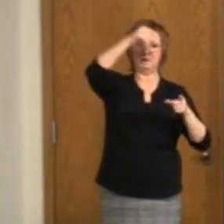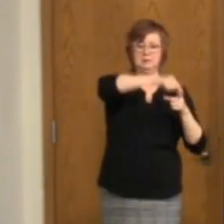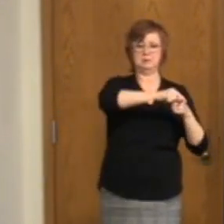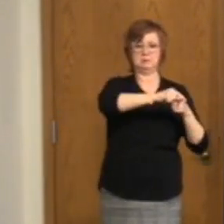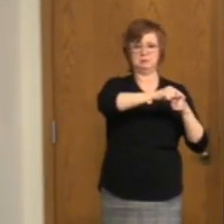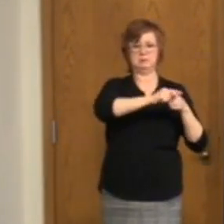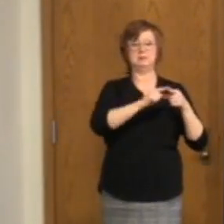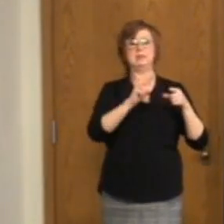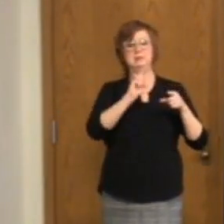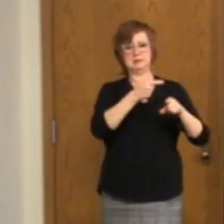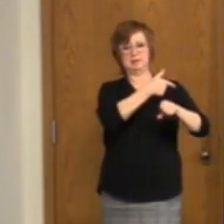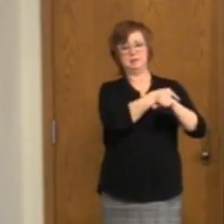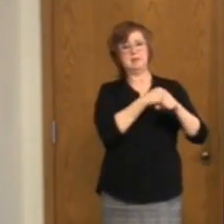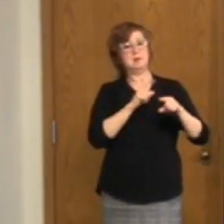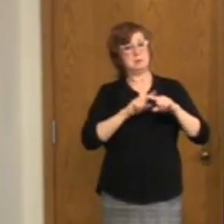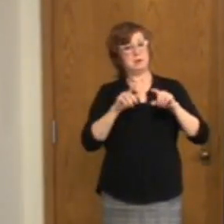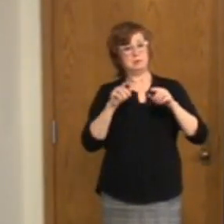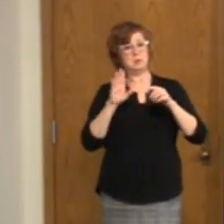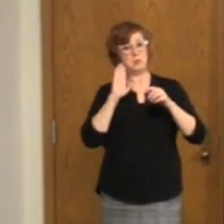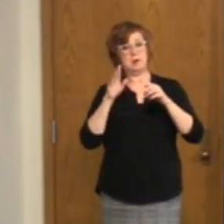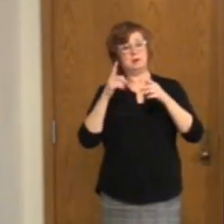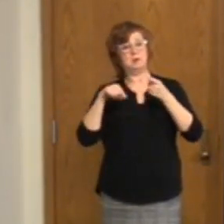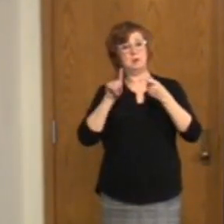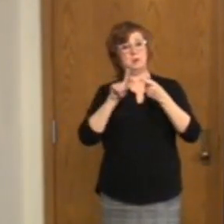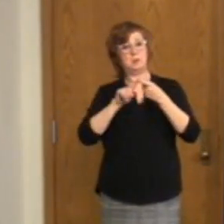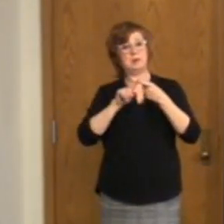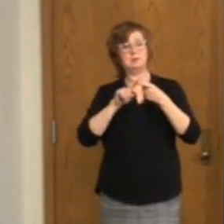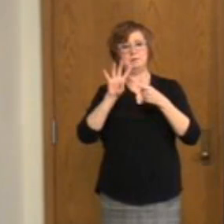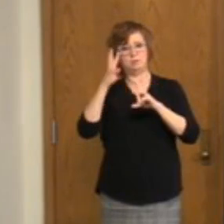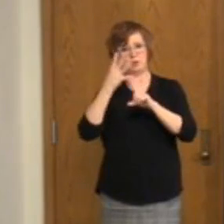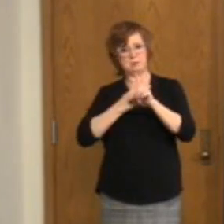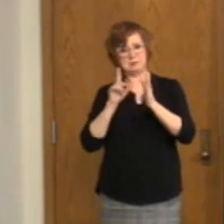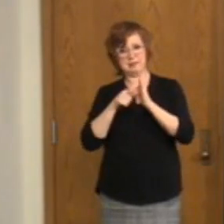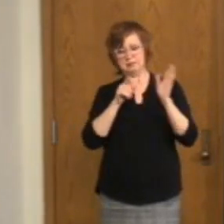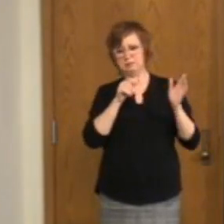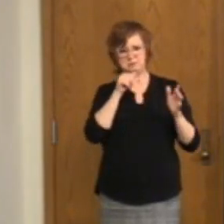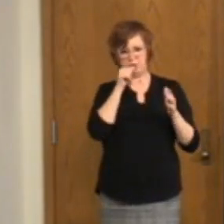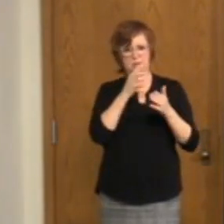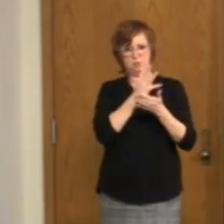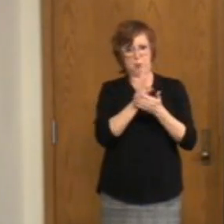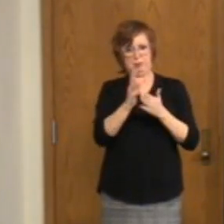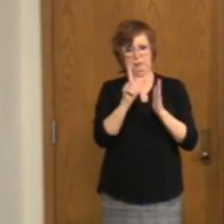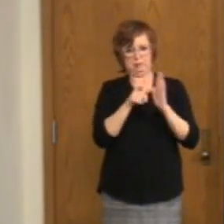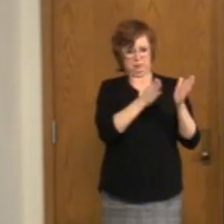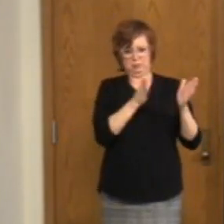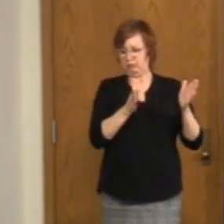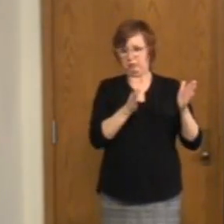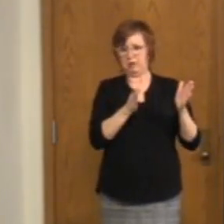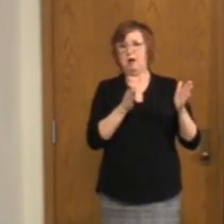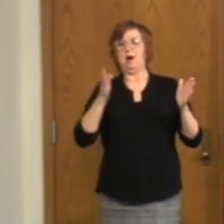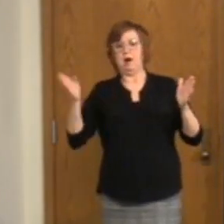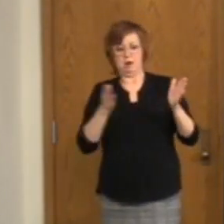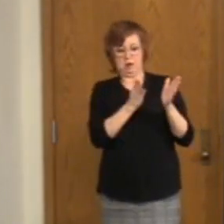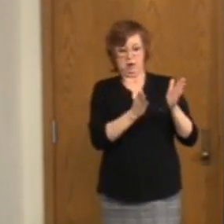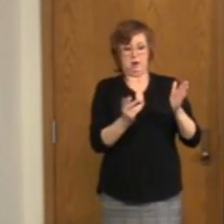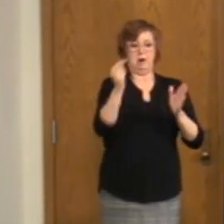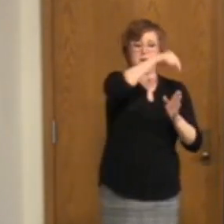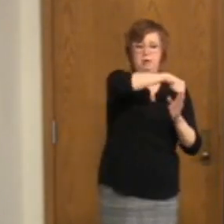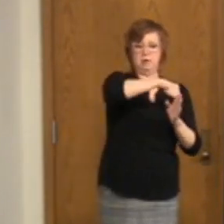to then be able to be ready to take any vaccine that is available when our age